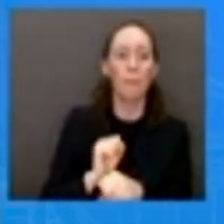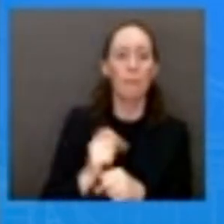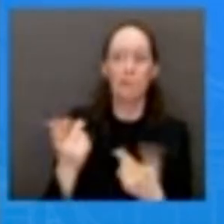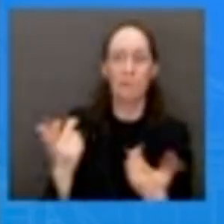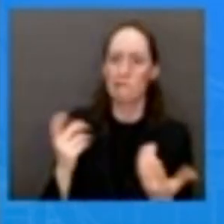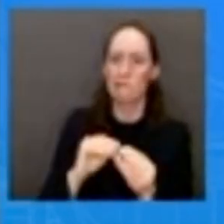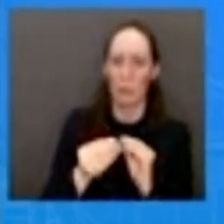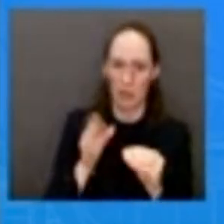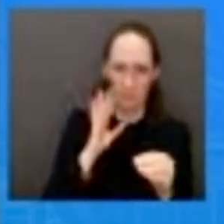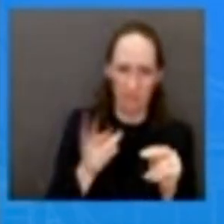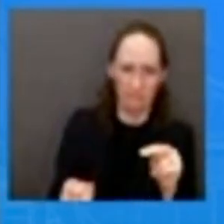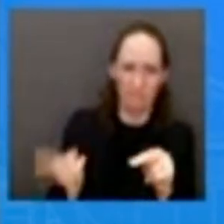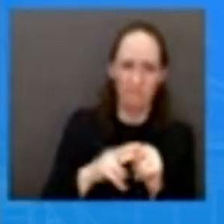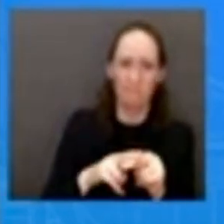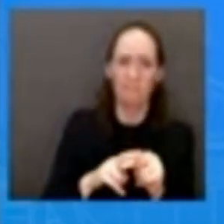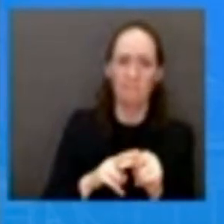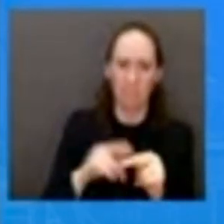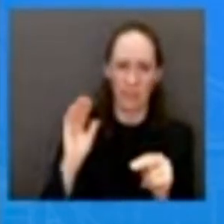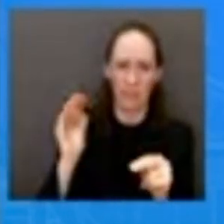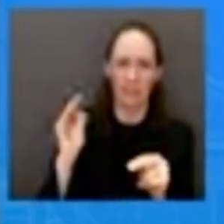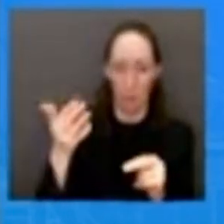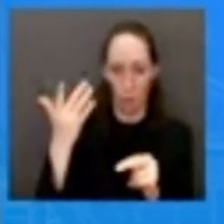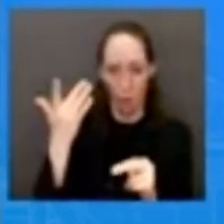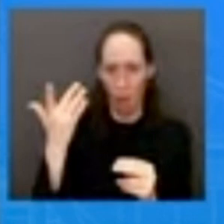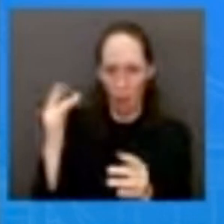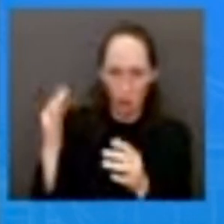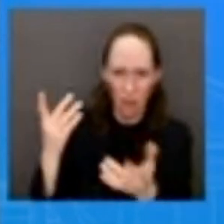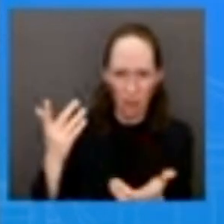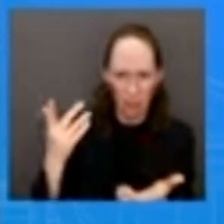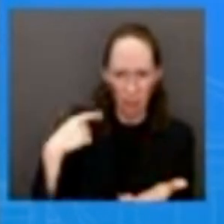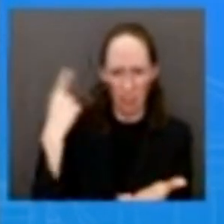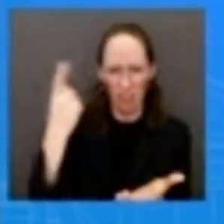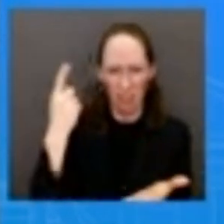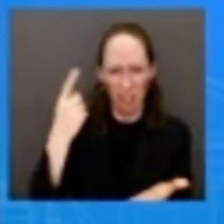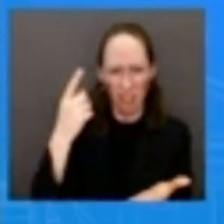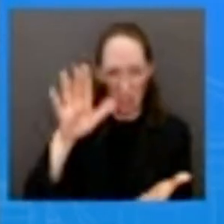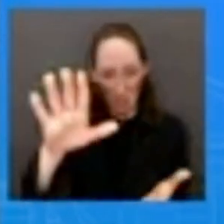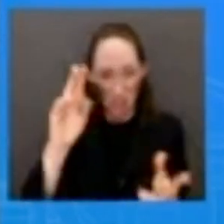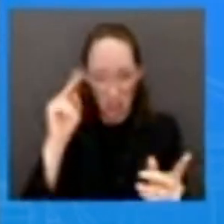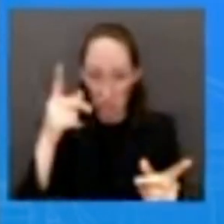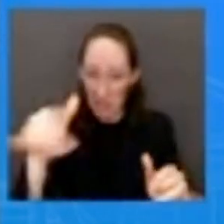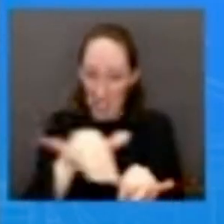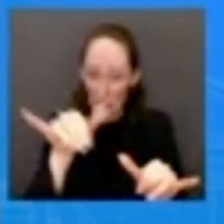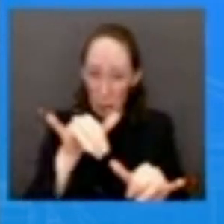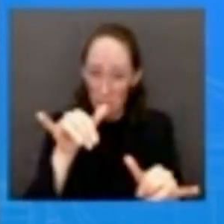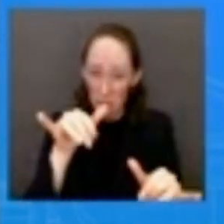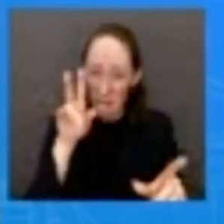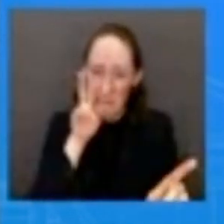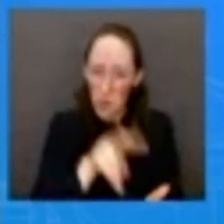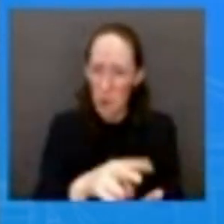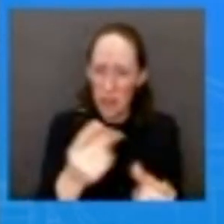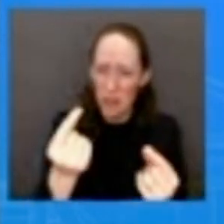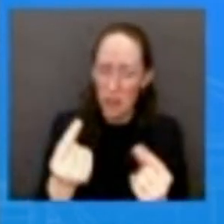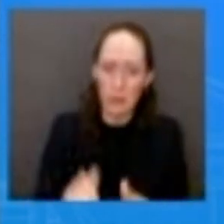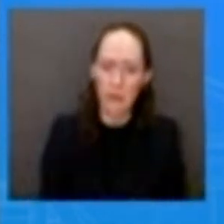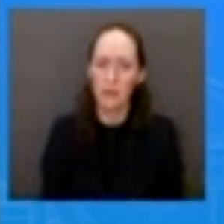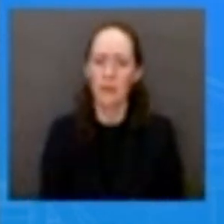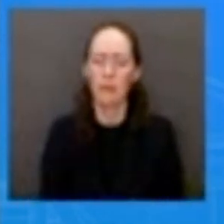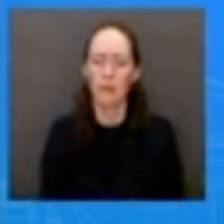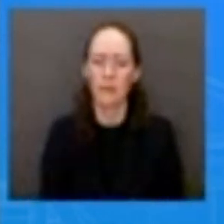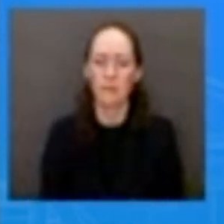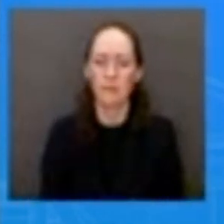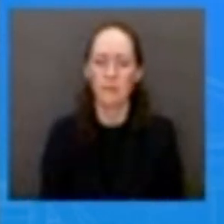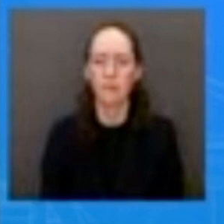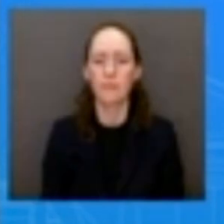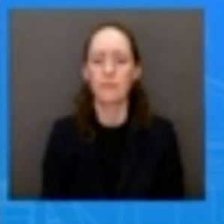look, again, when it comes to the Fed, it is independent. The president believes in its independence, and so he believes in giving the